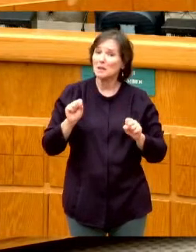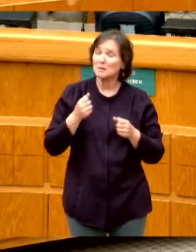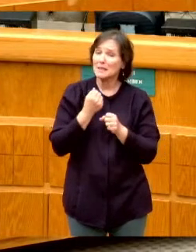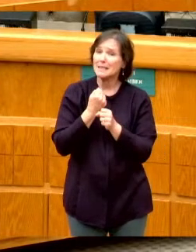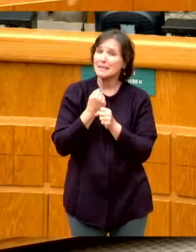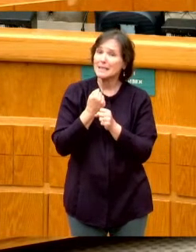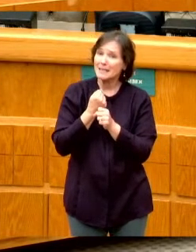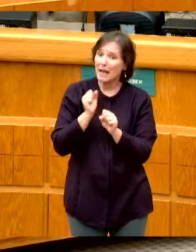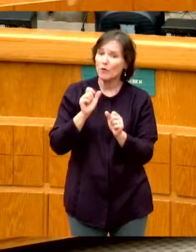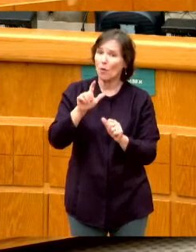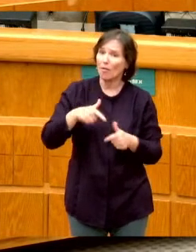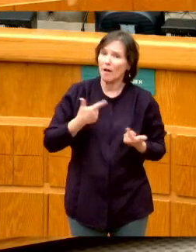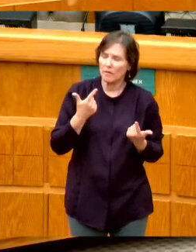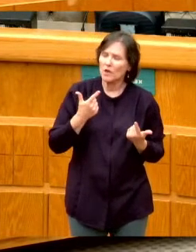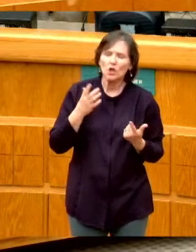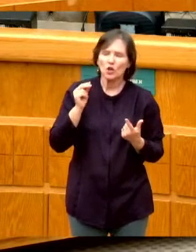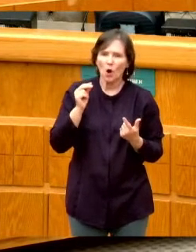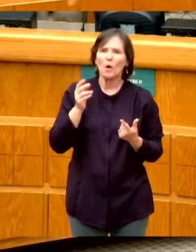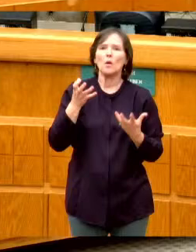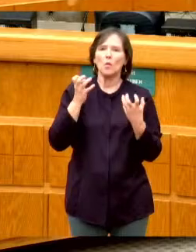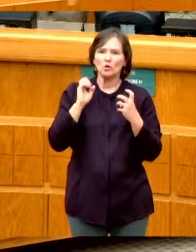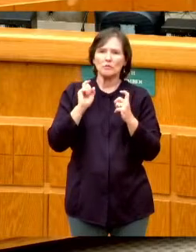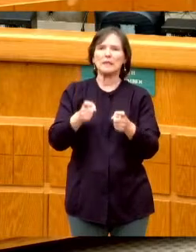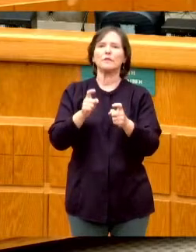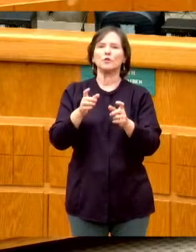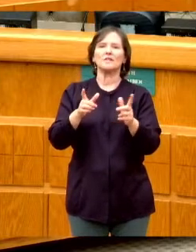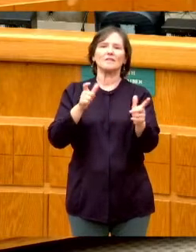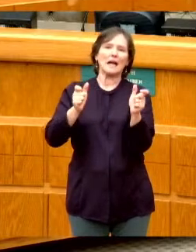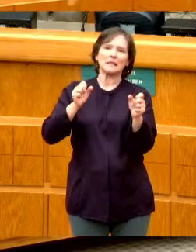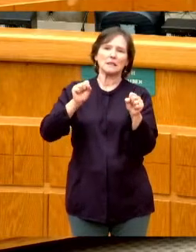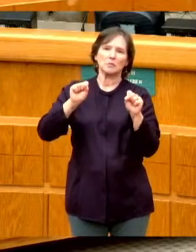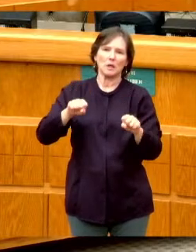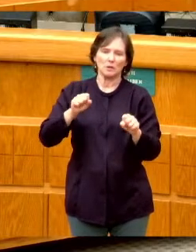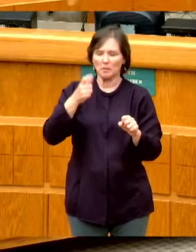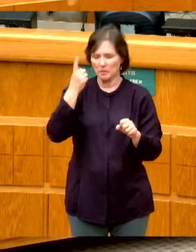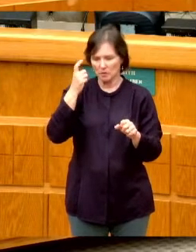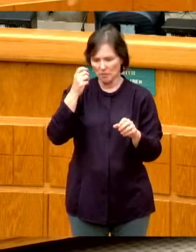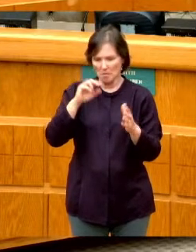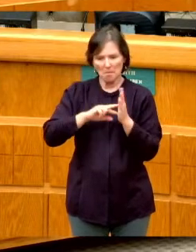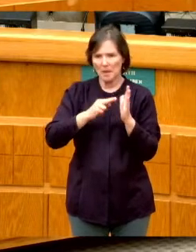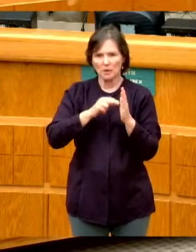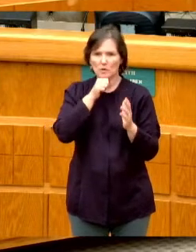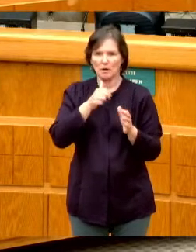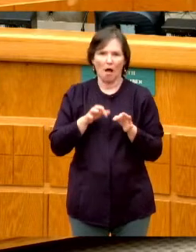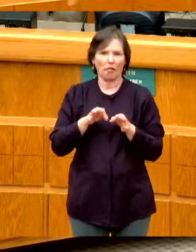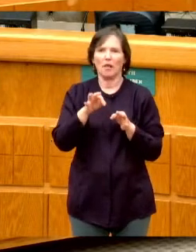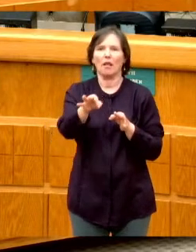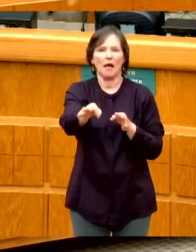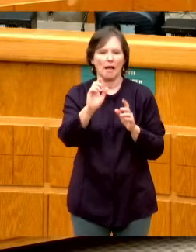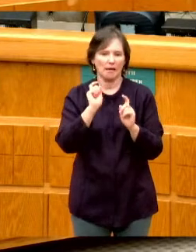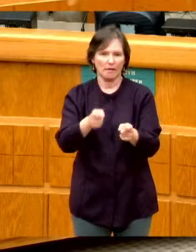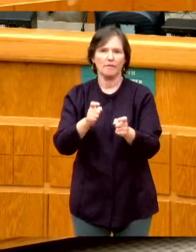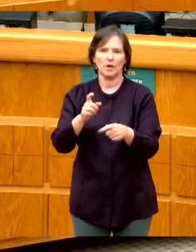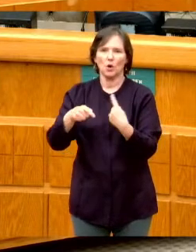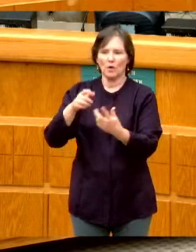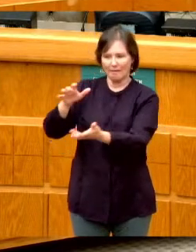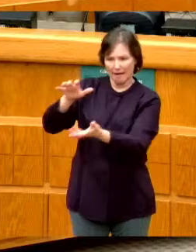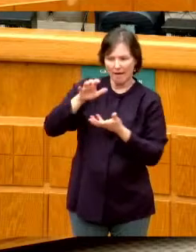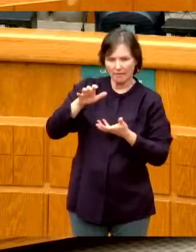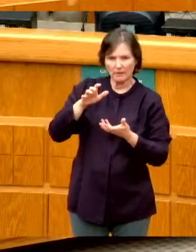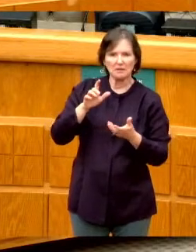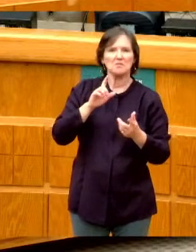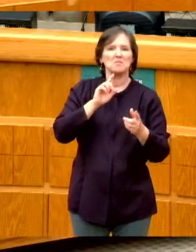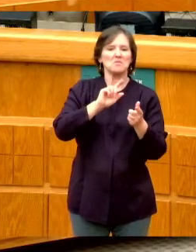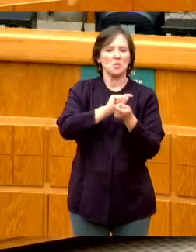Next question. I can't register with the health district when pre-registration is open. Why can't the health district have more